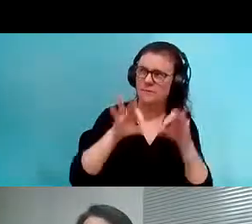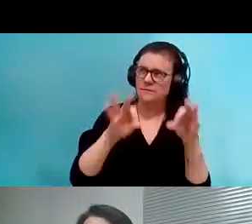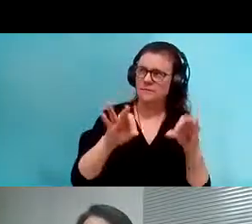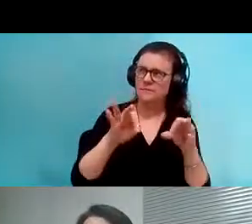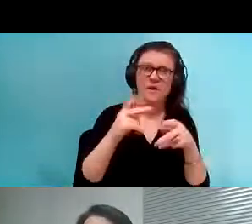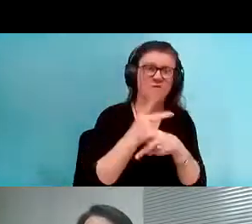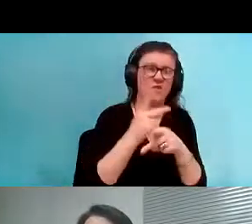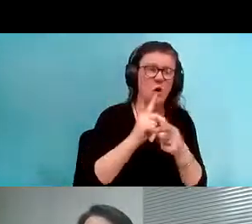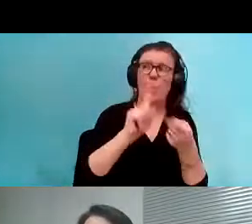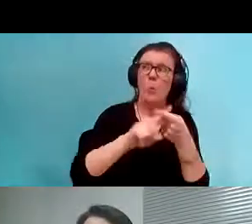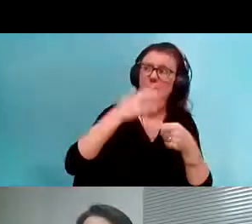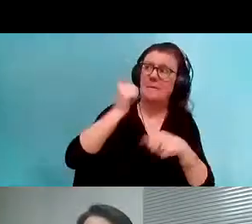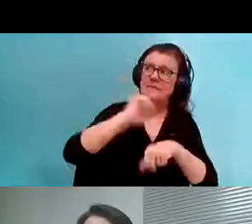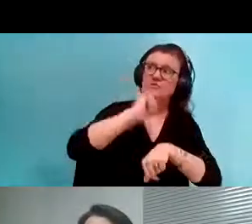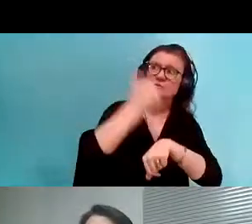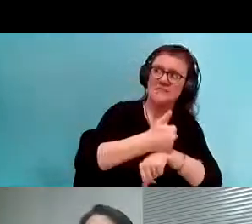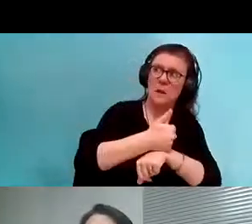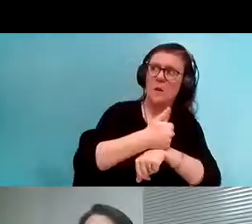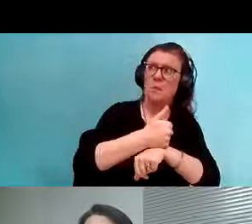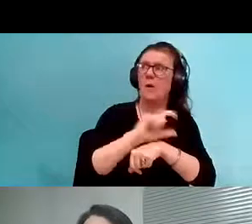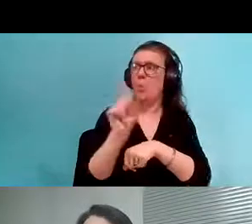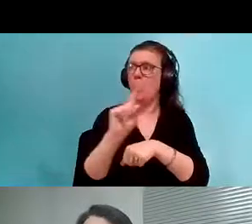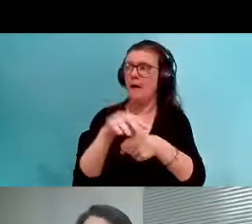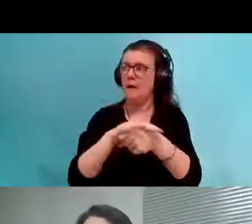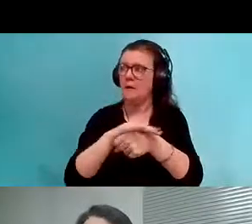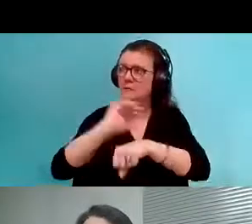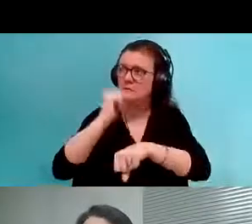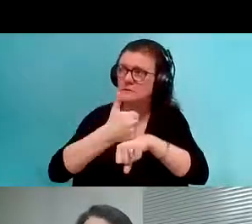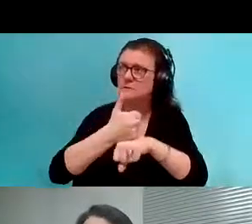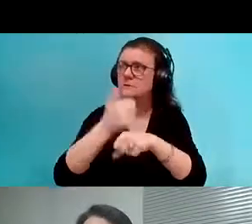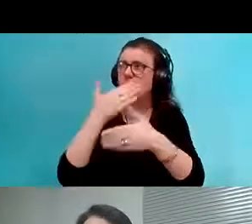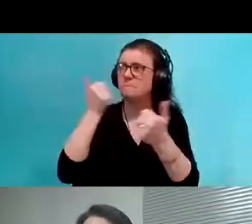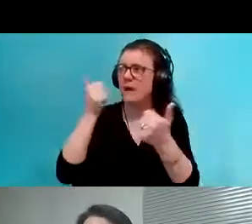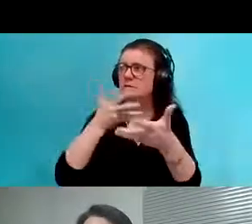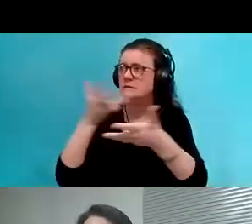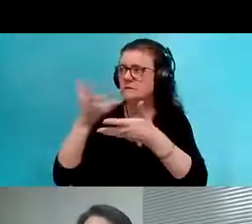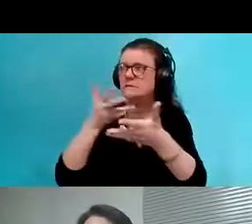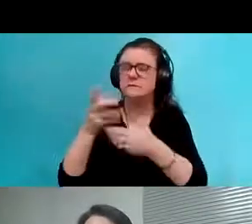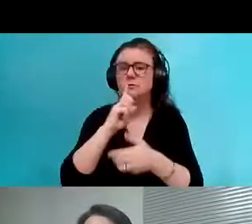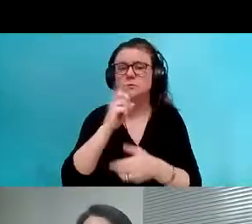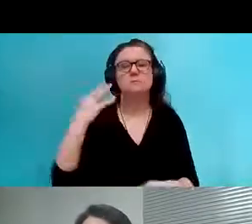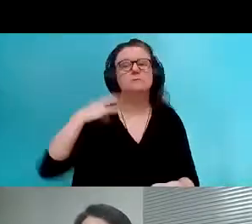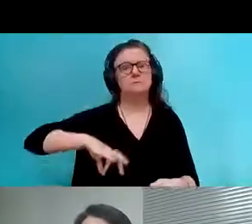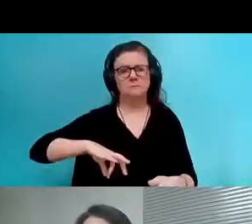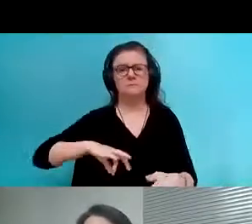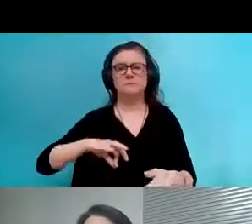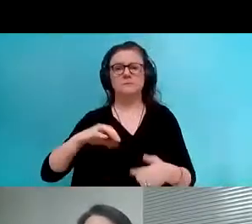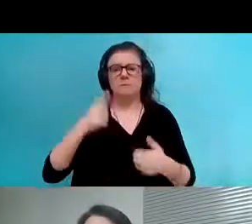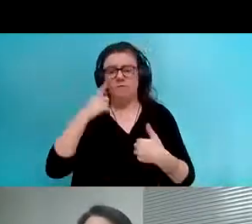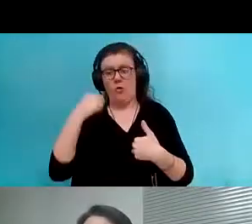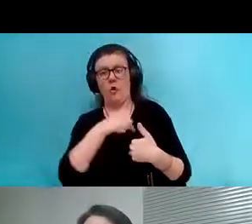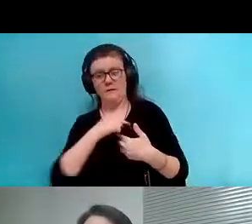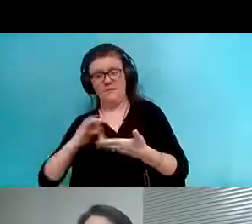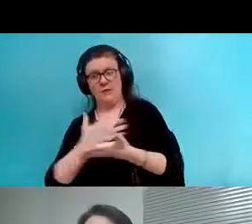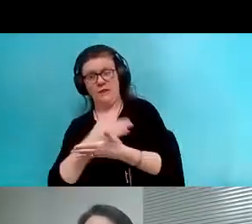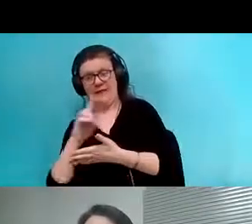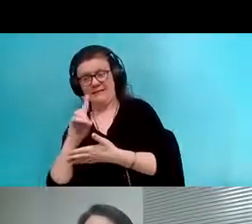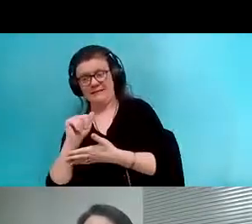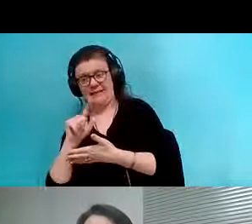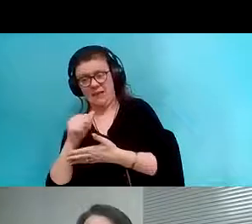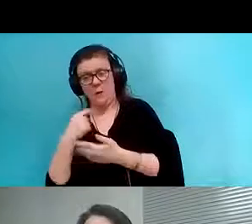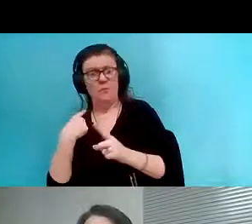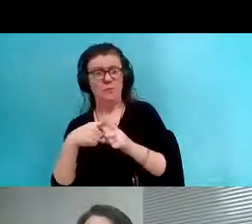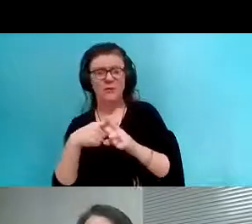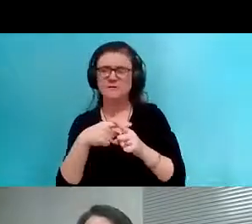location of the services, the camps, the communication methods being used to inform the beneficiaries about the services,